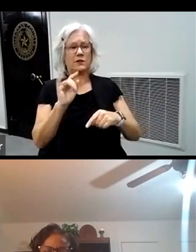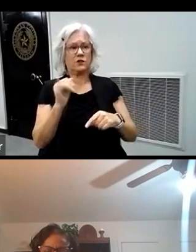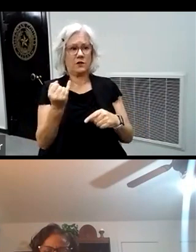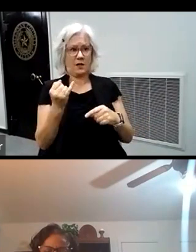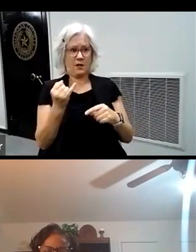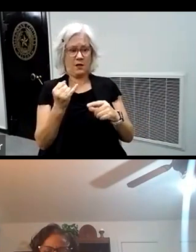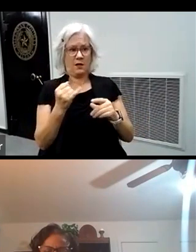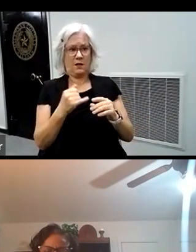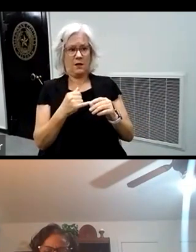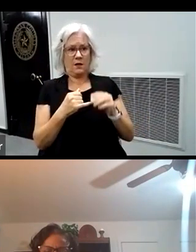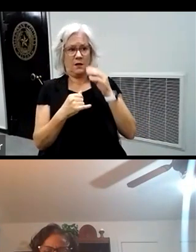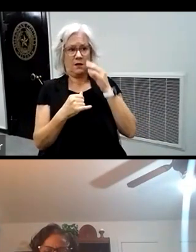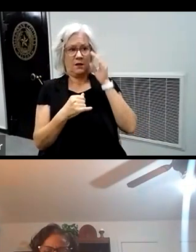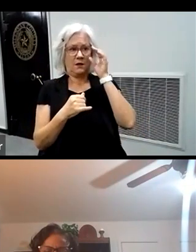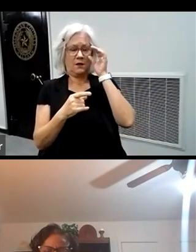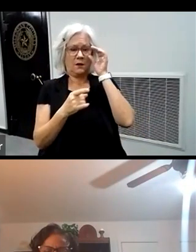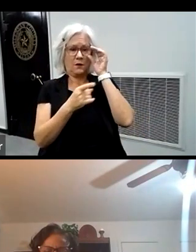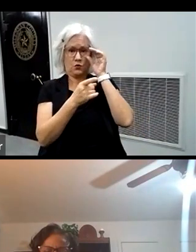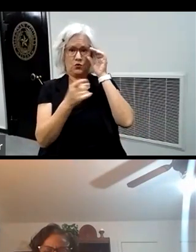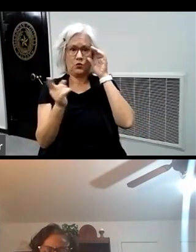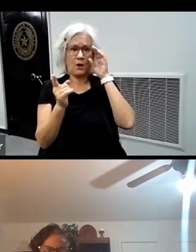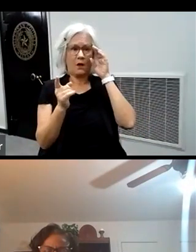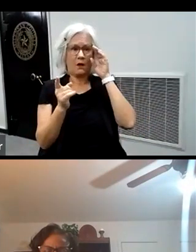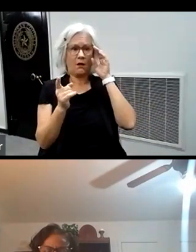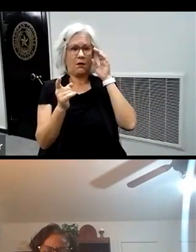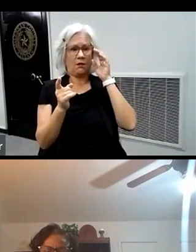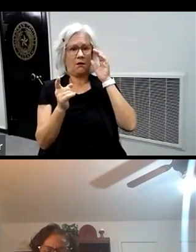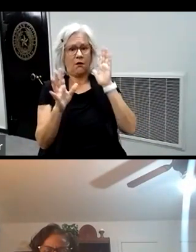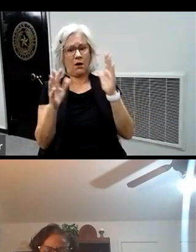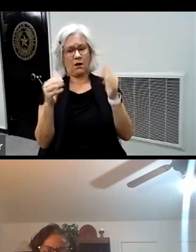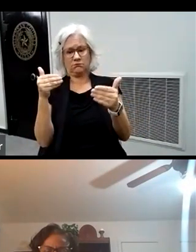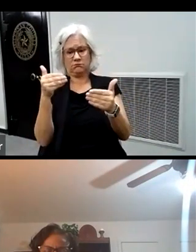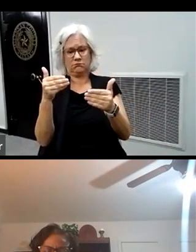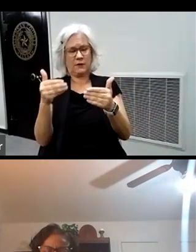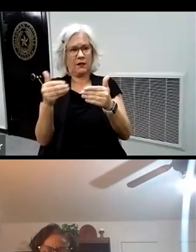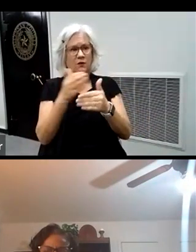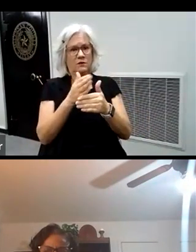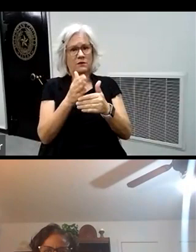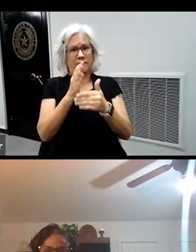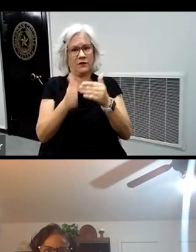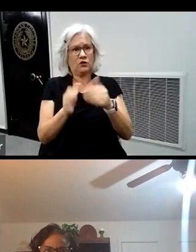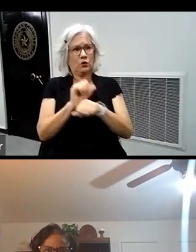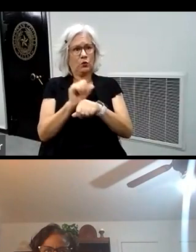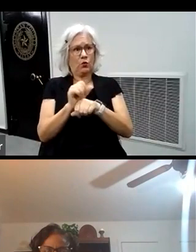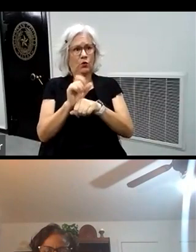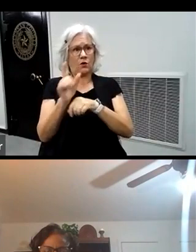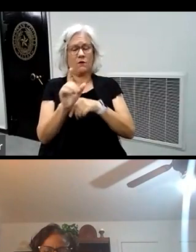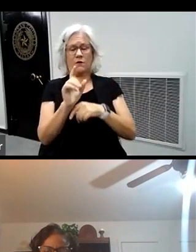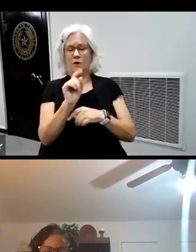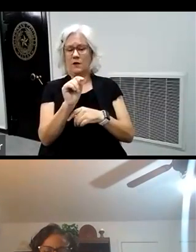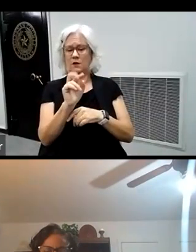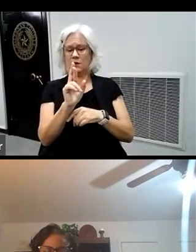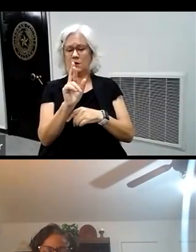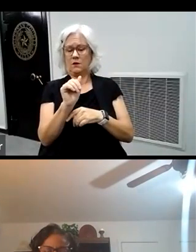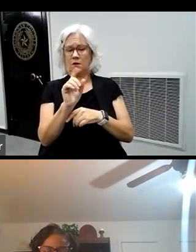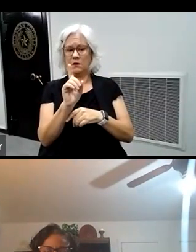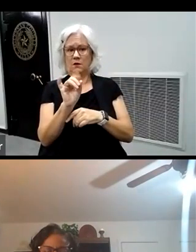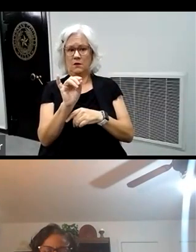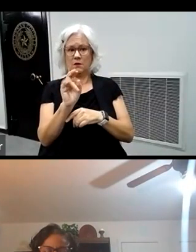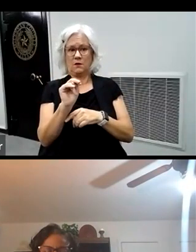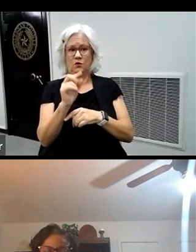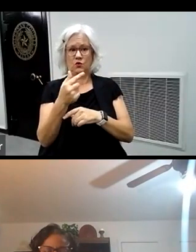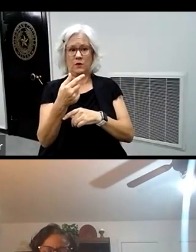as y'all are kind of finishing up work out at Trading House Park